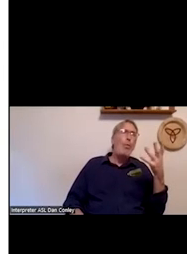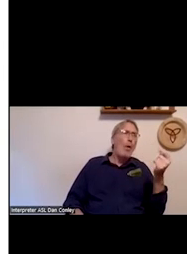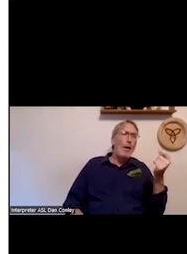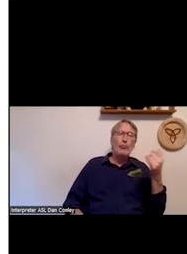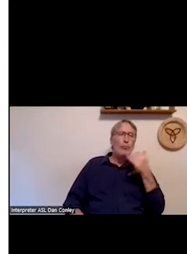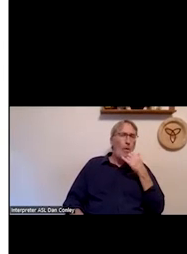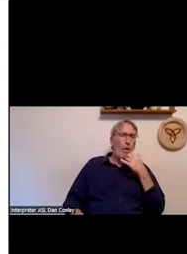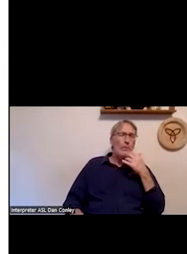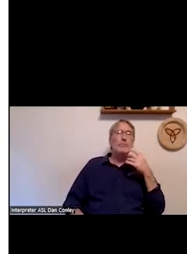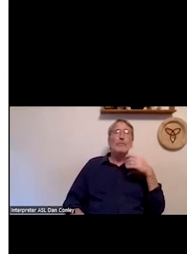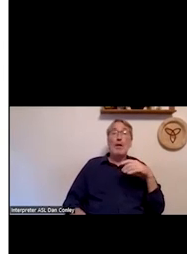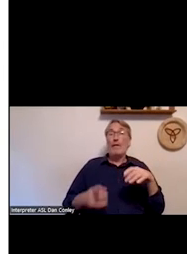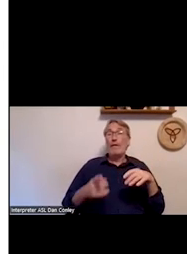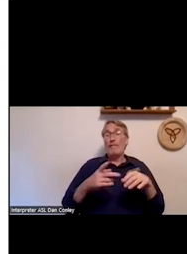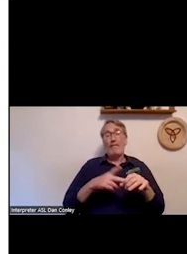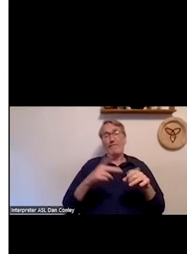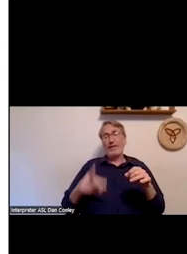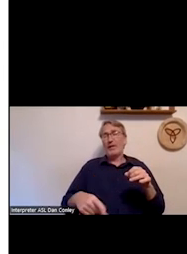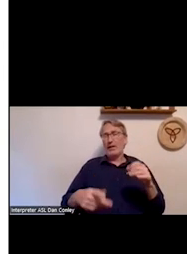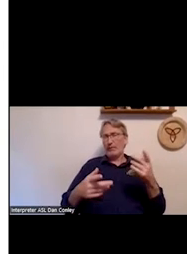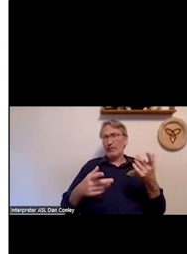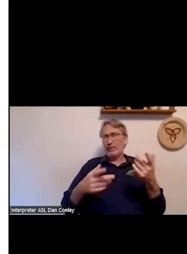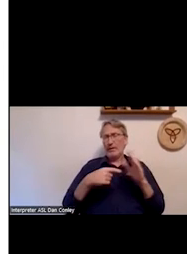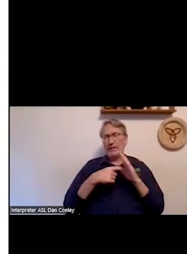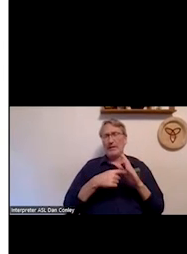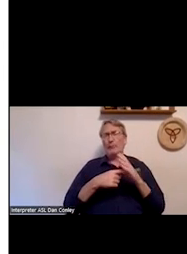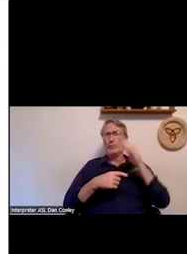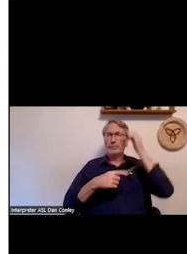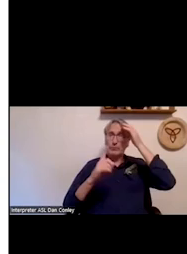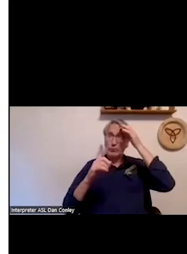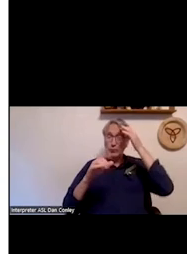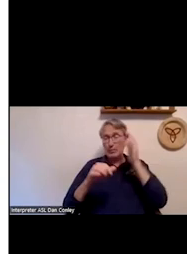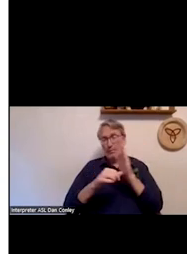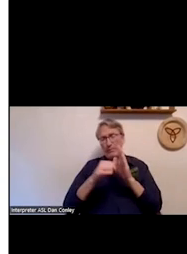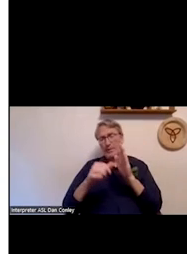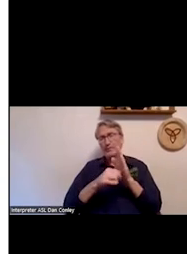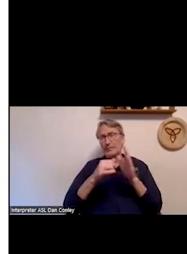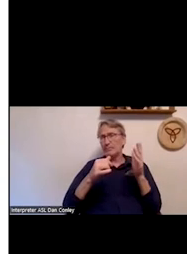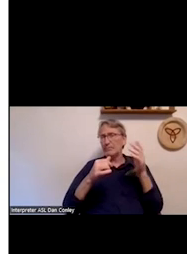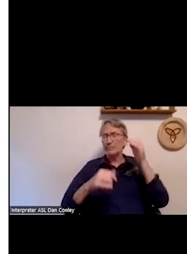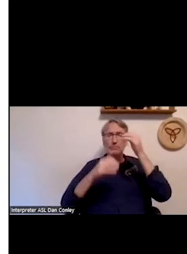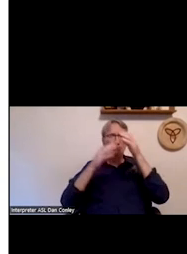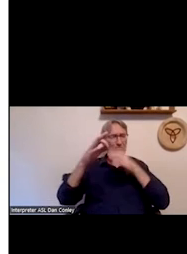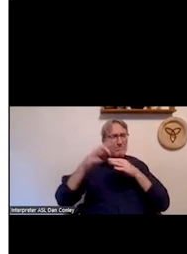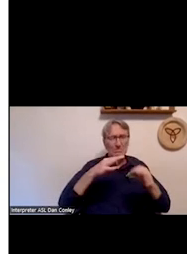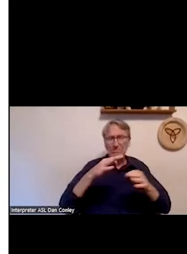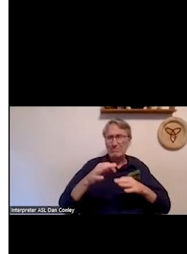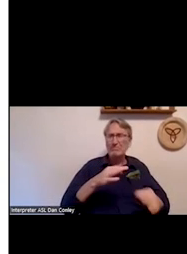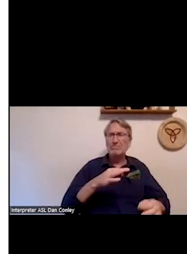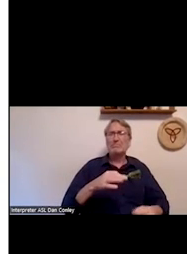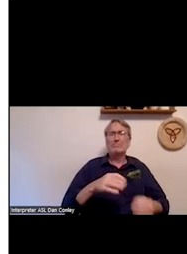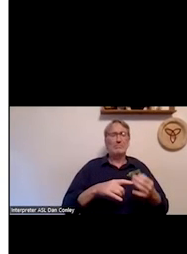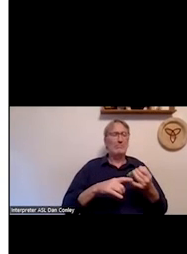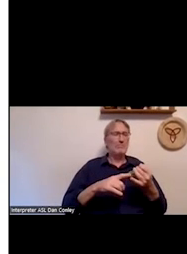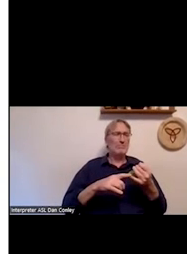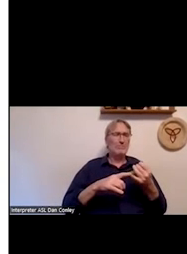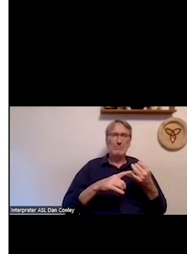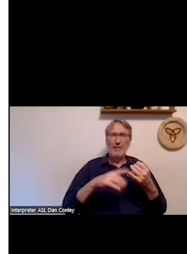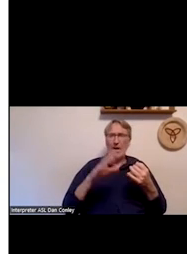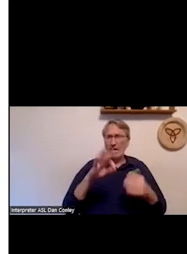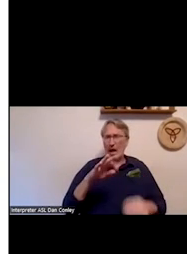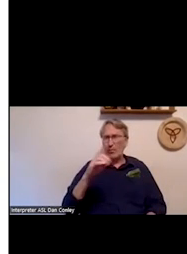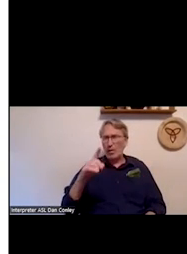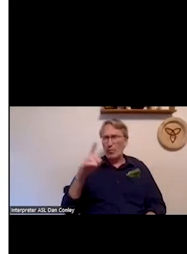the city of Philadelphia as an example, we put together just a one-page local resource guide that has everything from how to reach the local 911